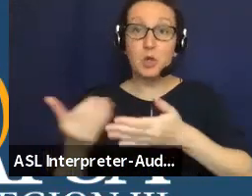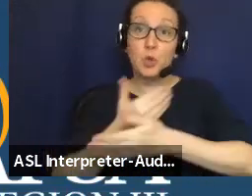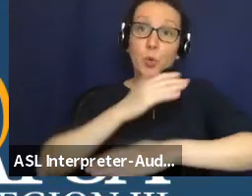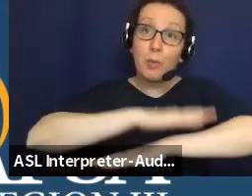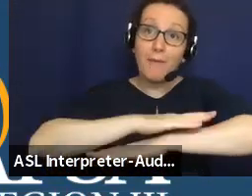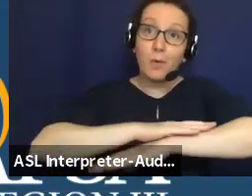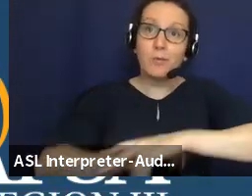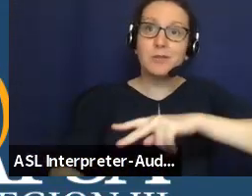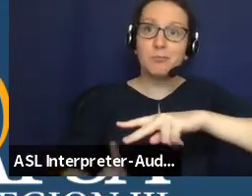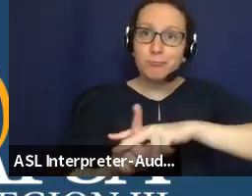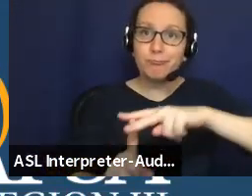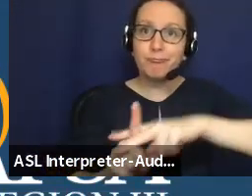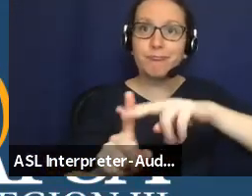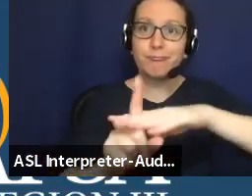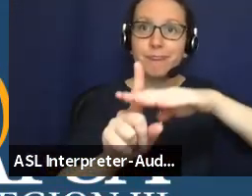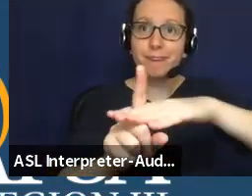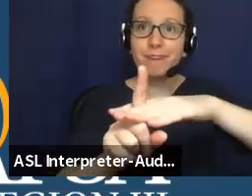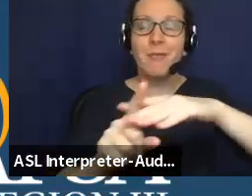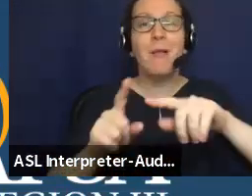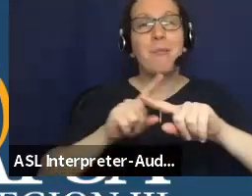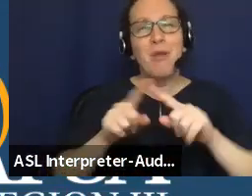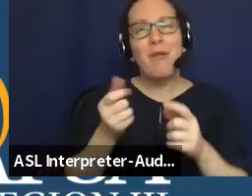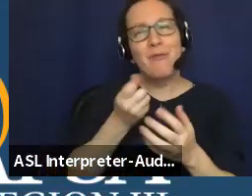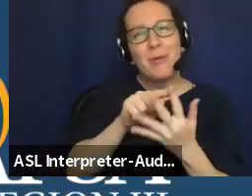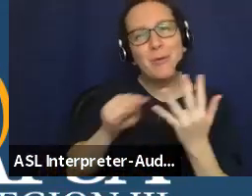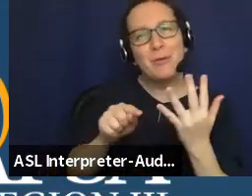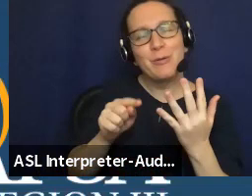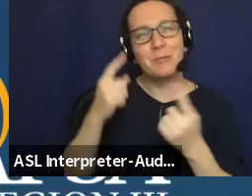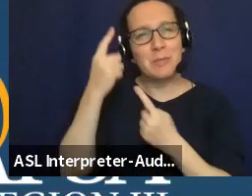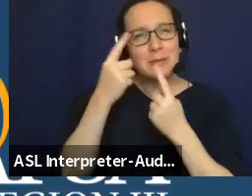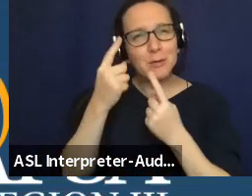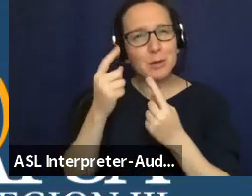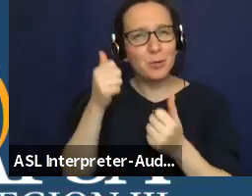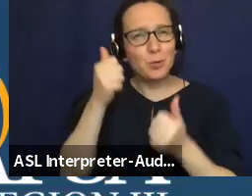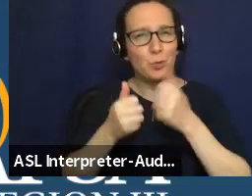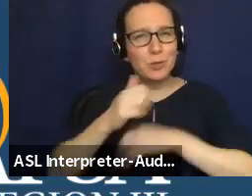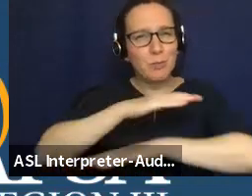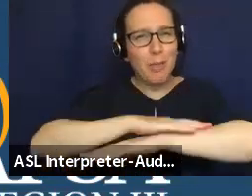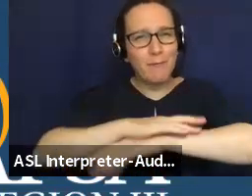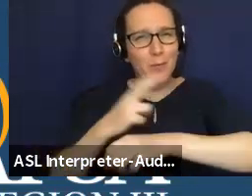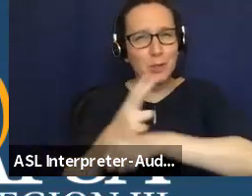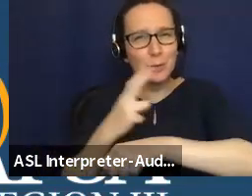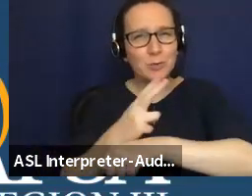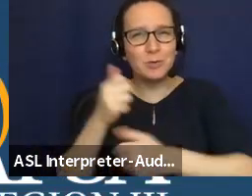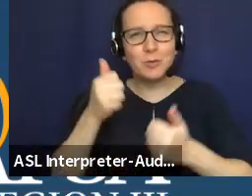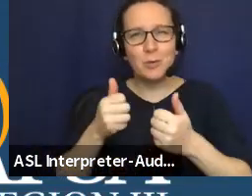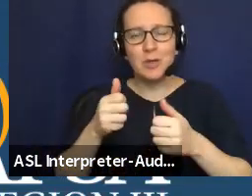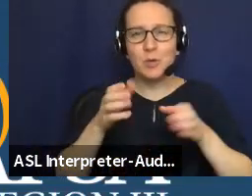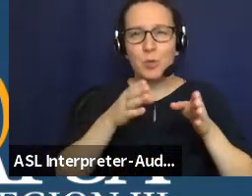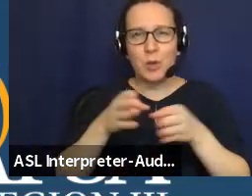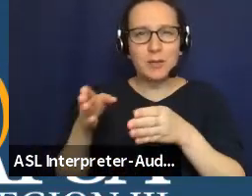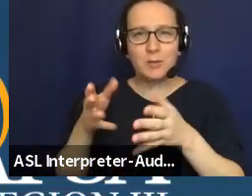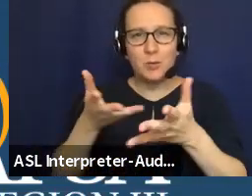up and developing. But a few considerations whenever you're deciding on what platform to use and what forms of engagement is